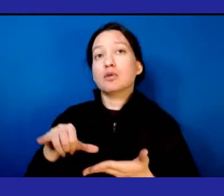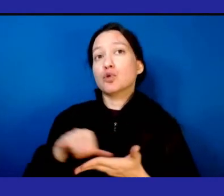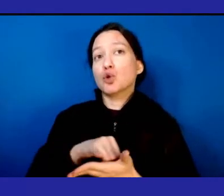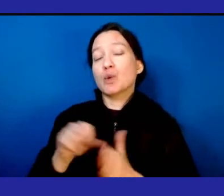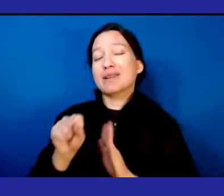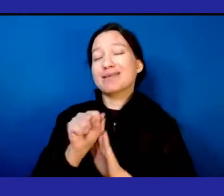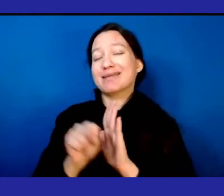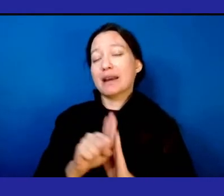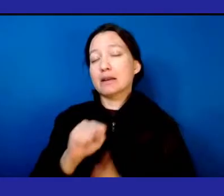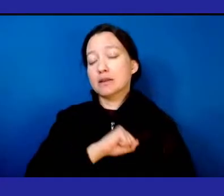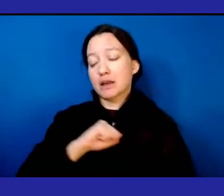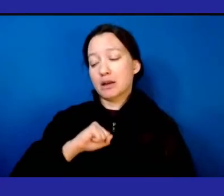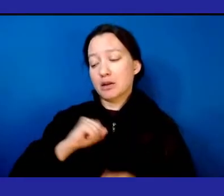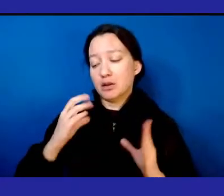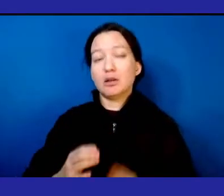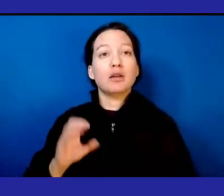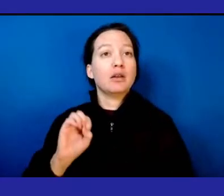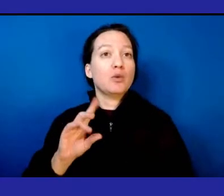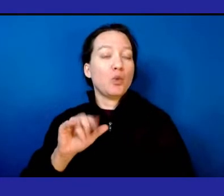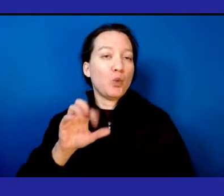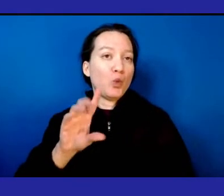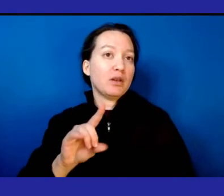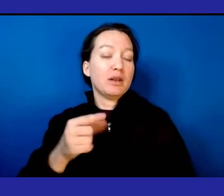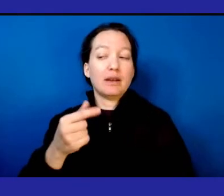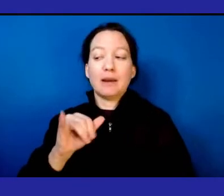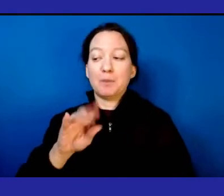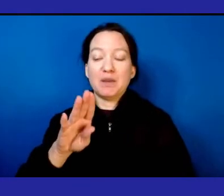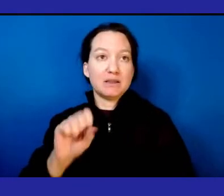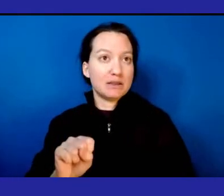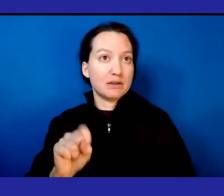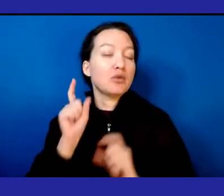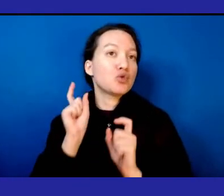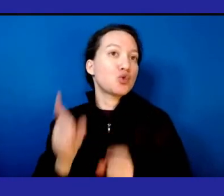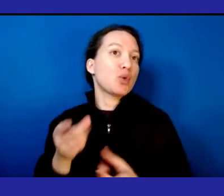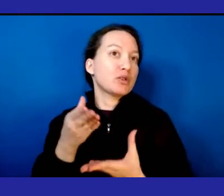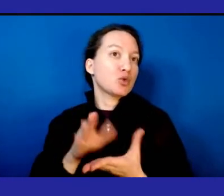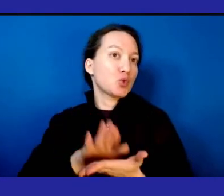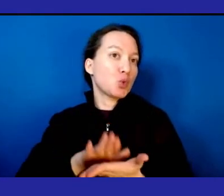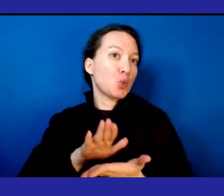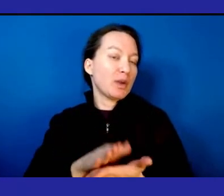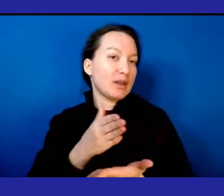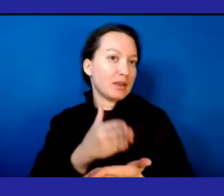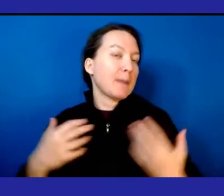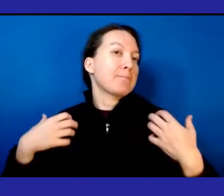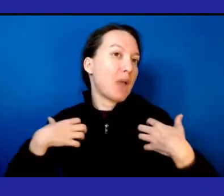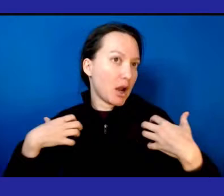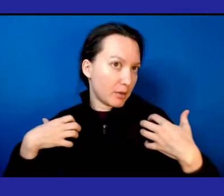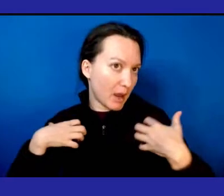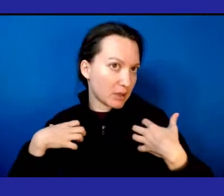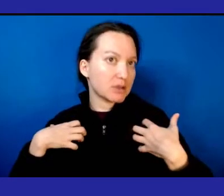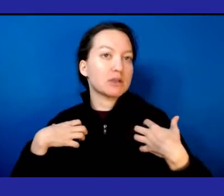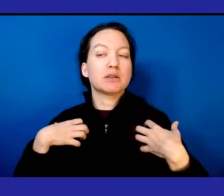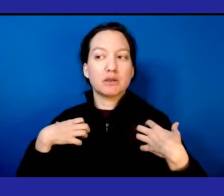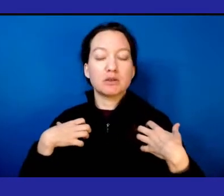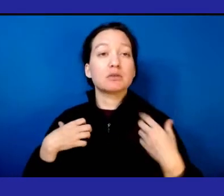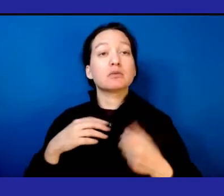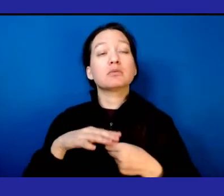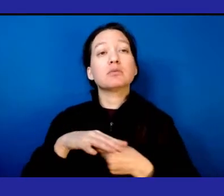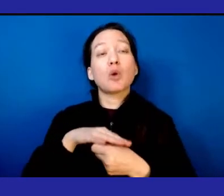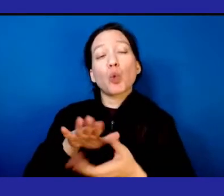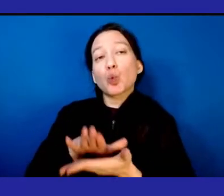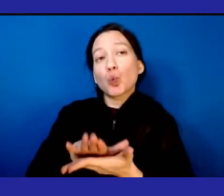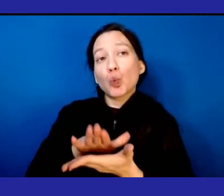Senator Edward Gibbs in donating school supplies and book bags to local schools